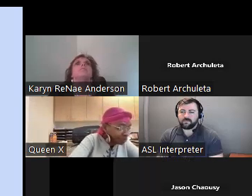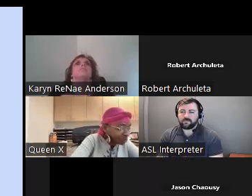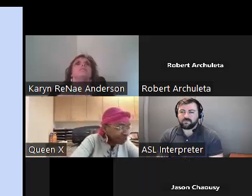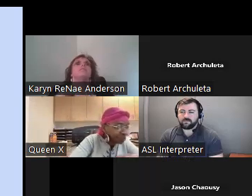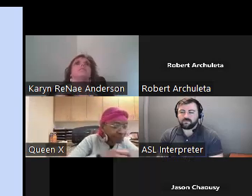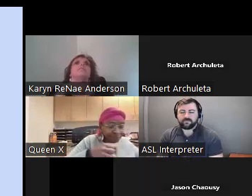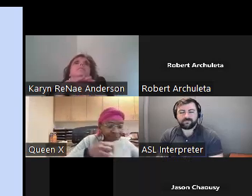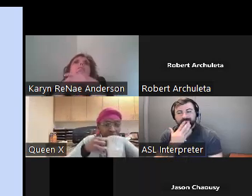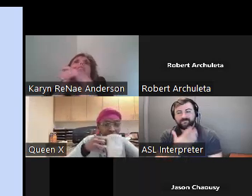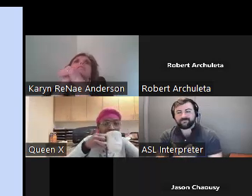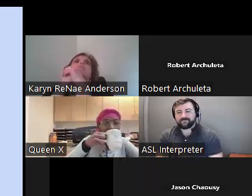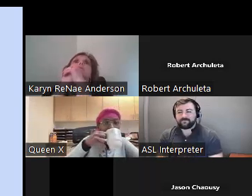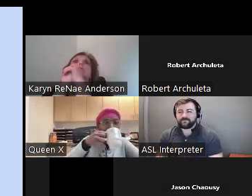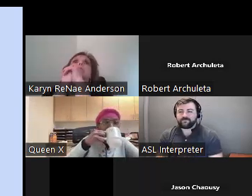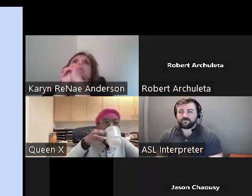Thank you.